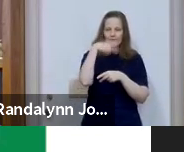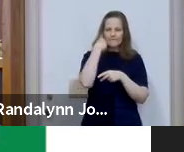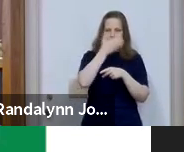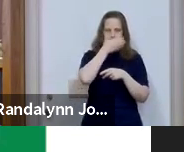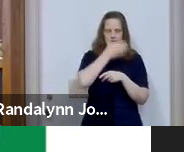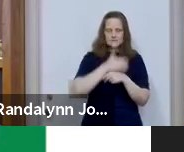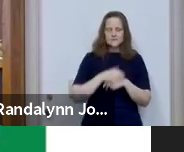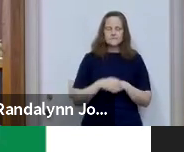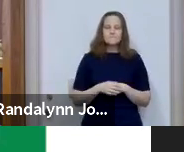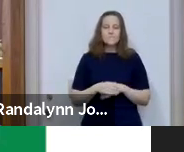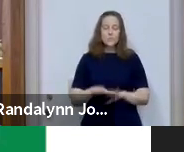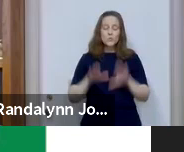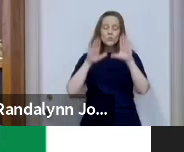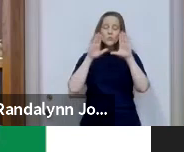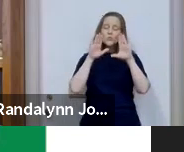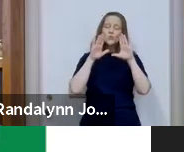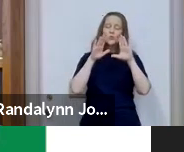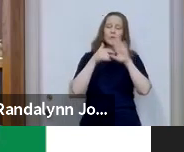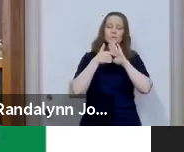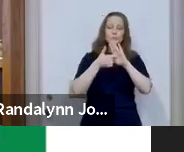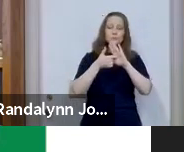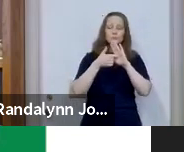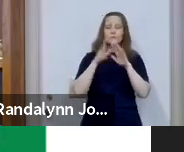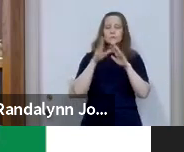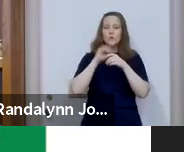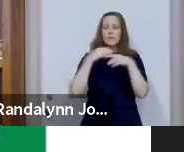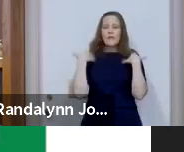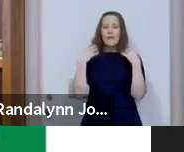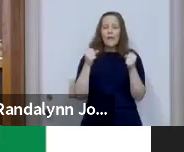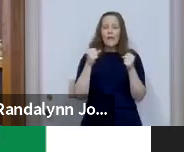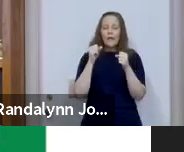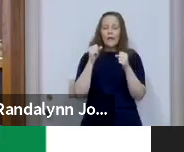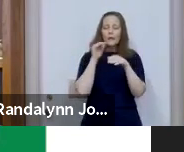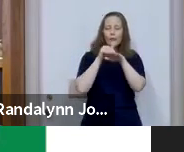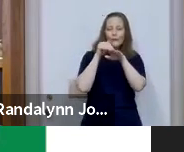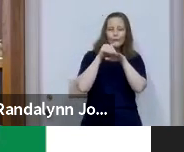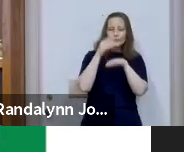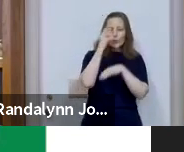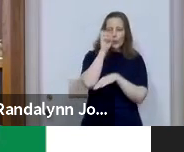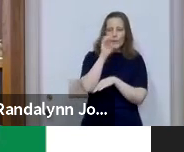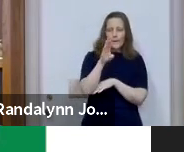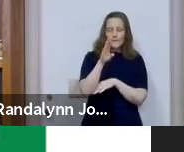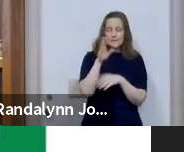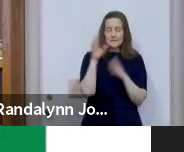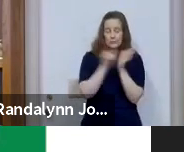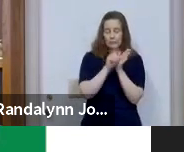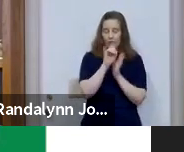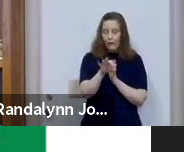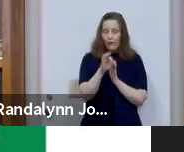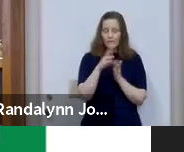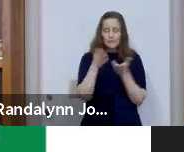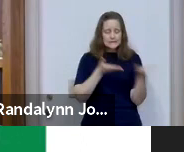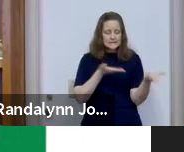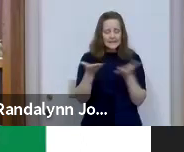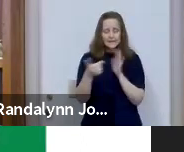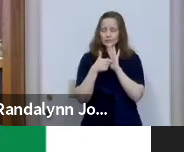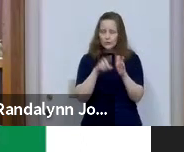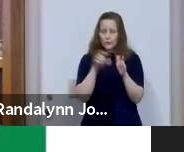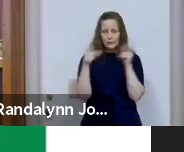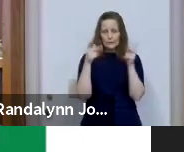this is a great tool. It's out on the Health Alert site and it's there for anybody that might want to print it off or take it or show